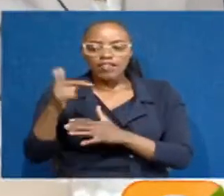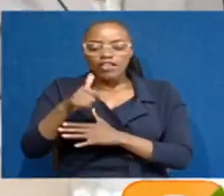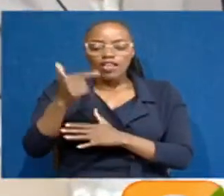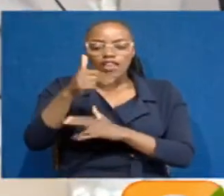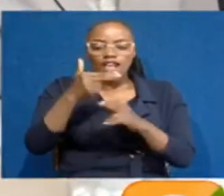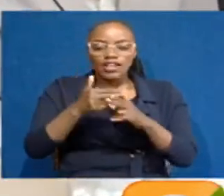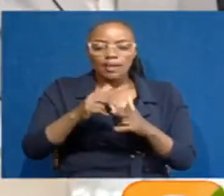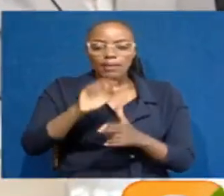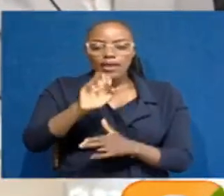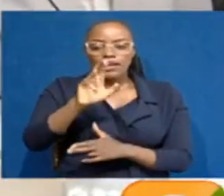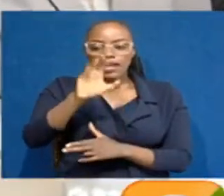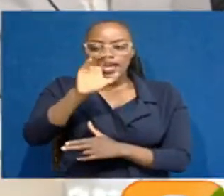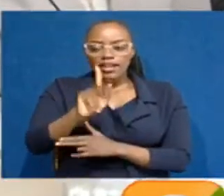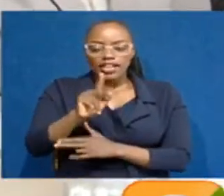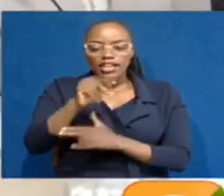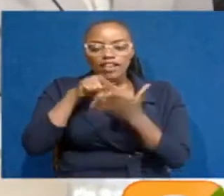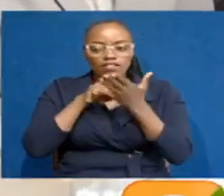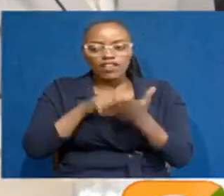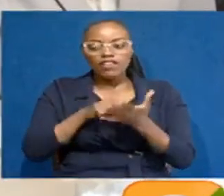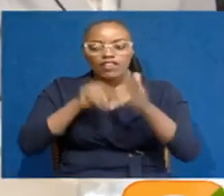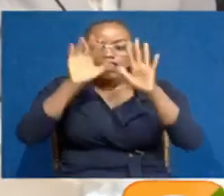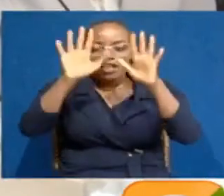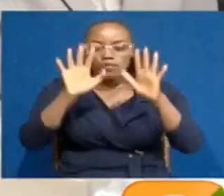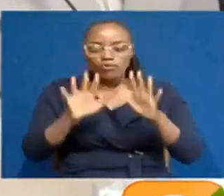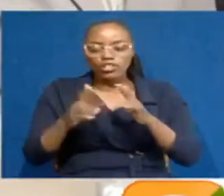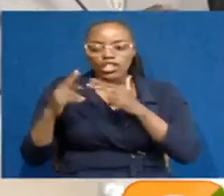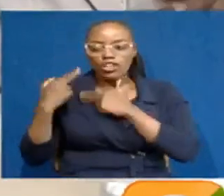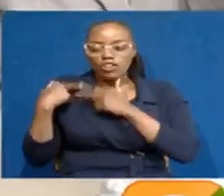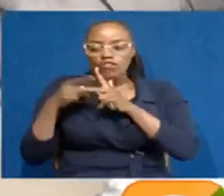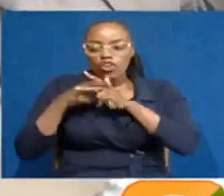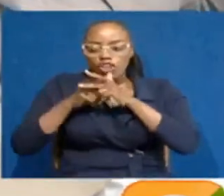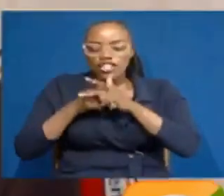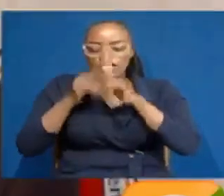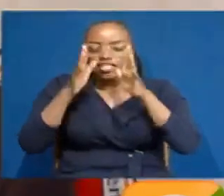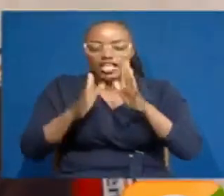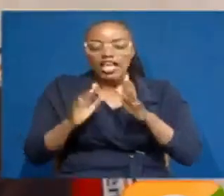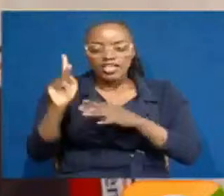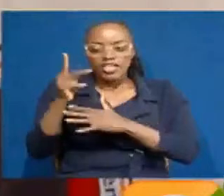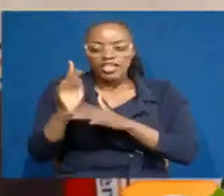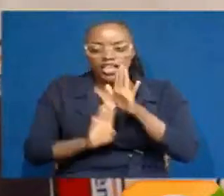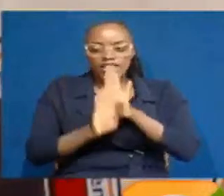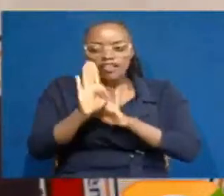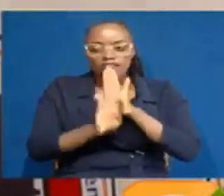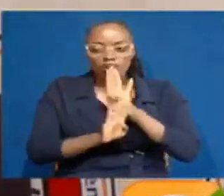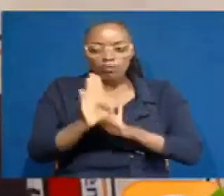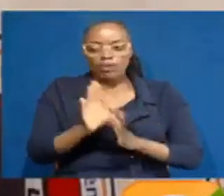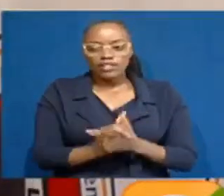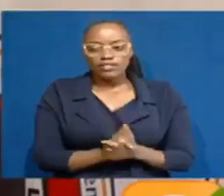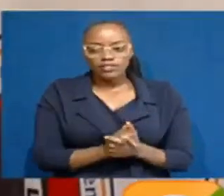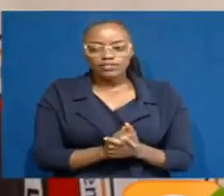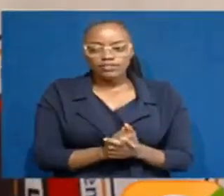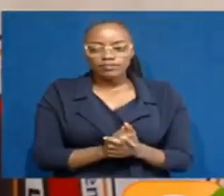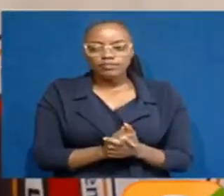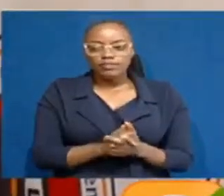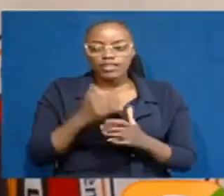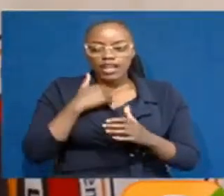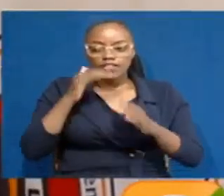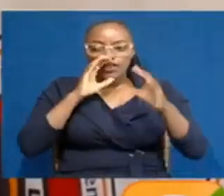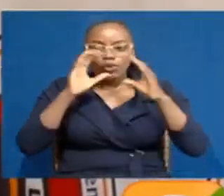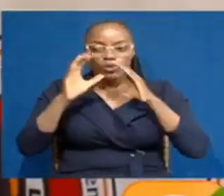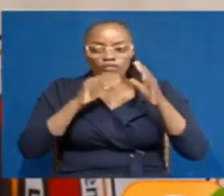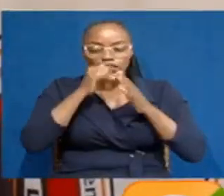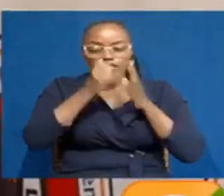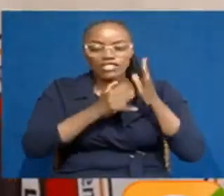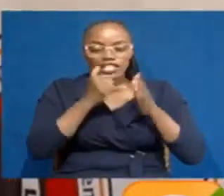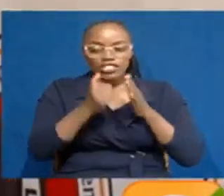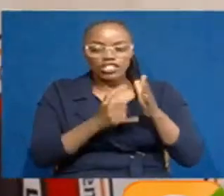Muga, has emphasized the pivotal role of engineers in Kenya's development trajectory. Vibrant conversations on